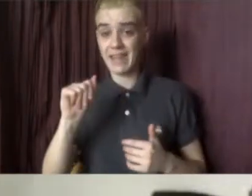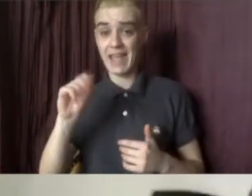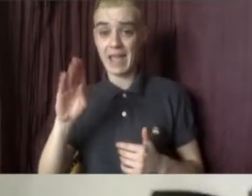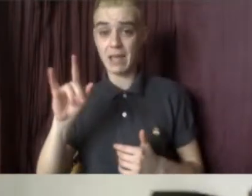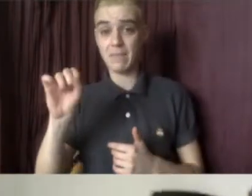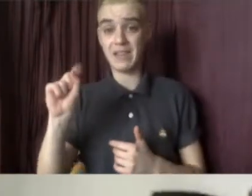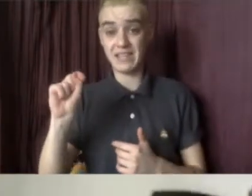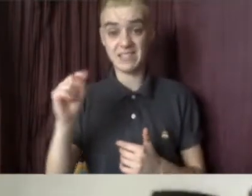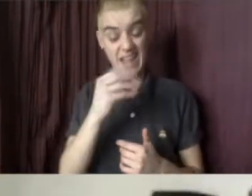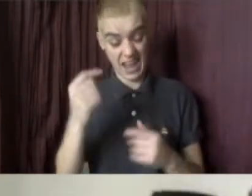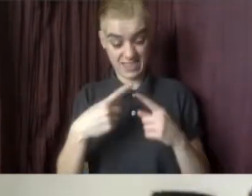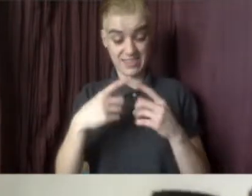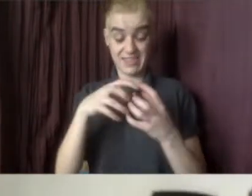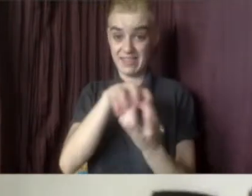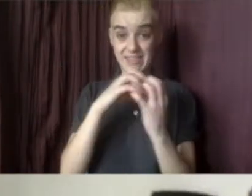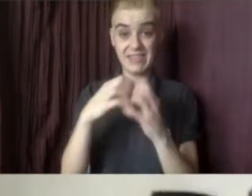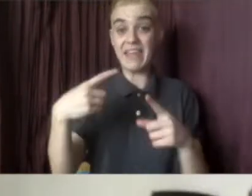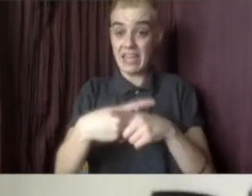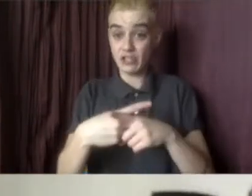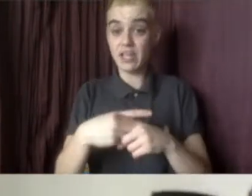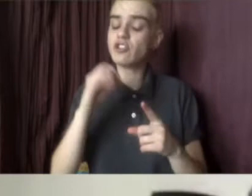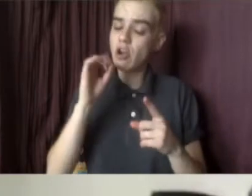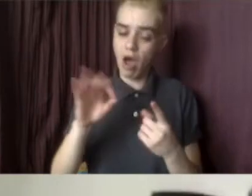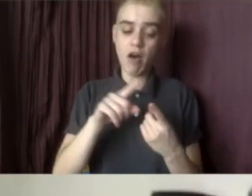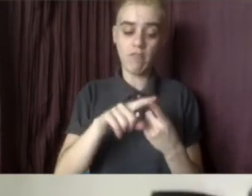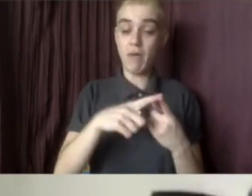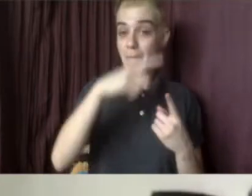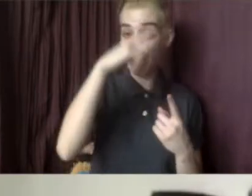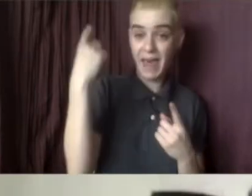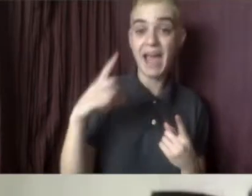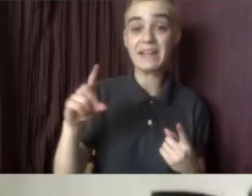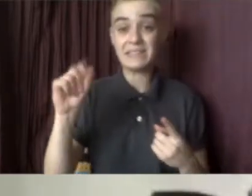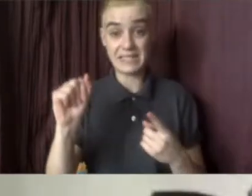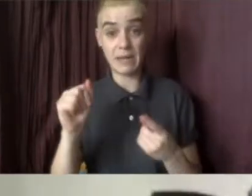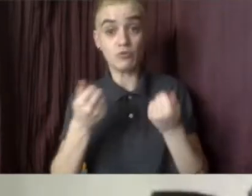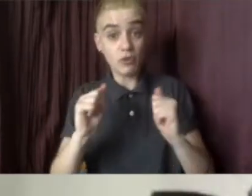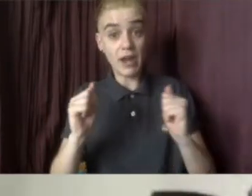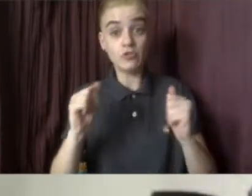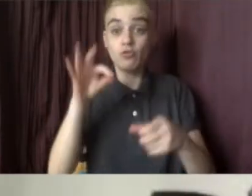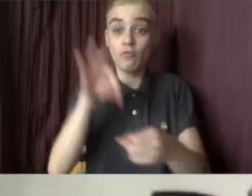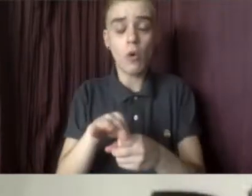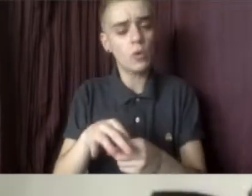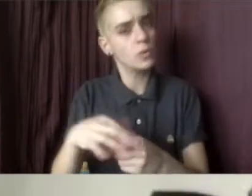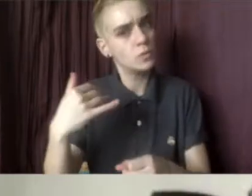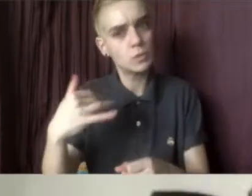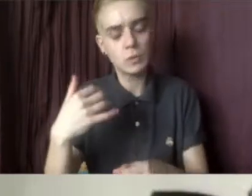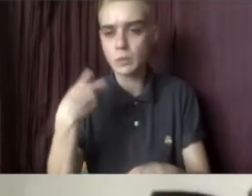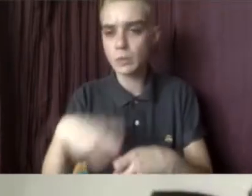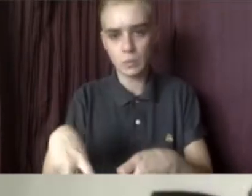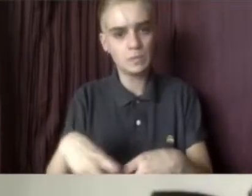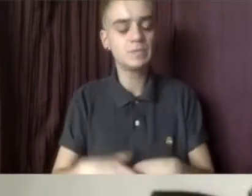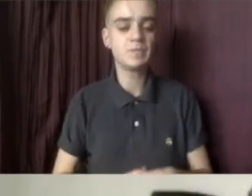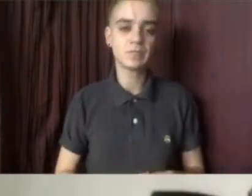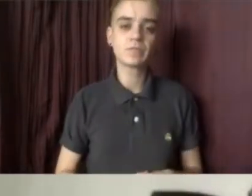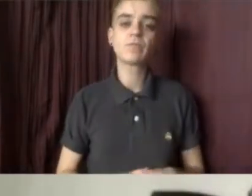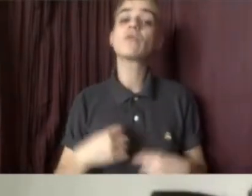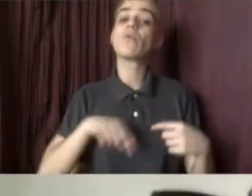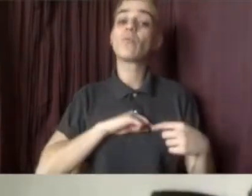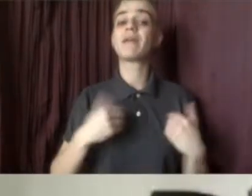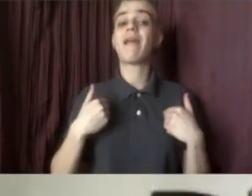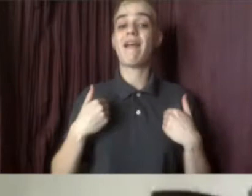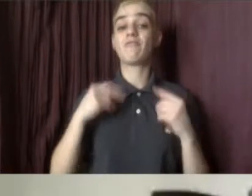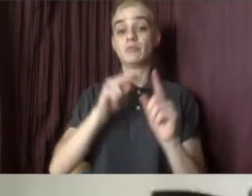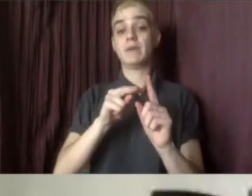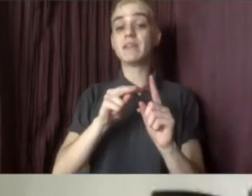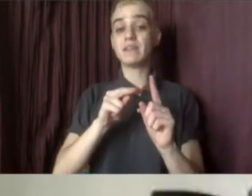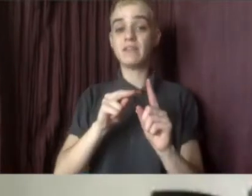color. Which means that we take on that intersectionality. We take on the fact that disabled people are